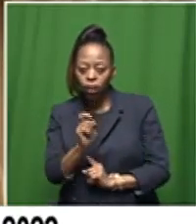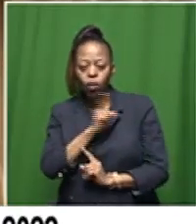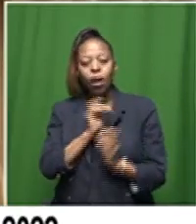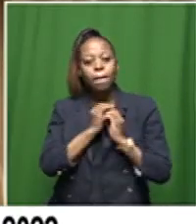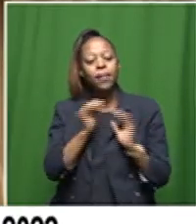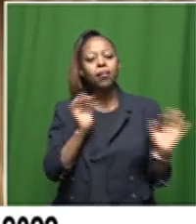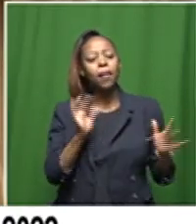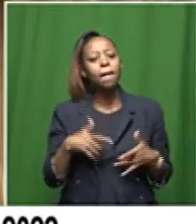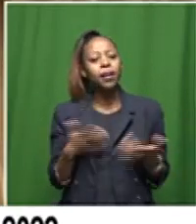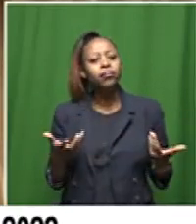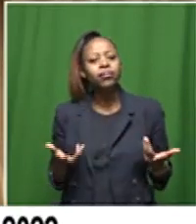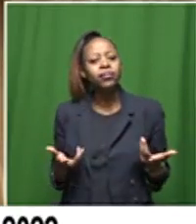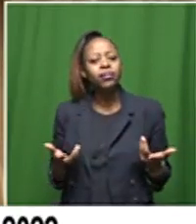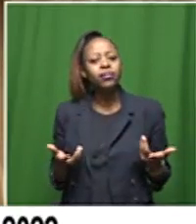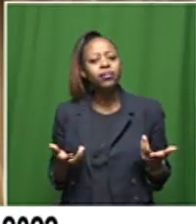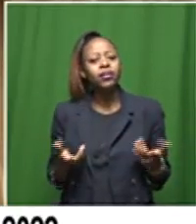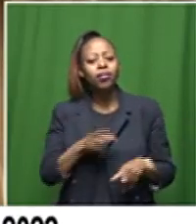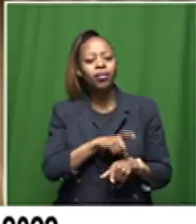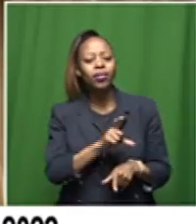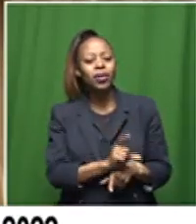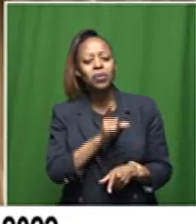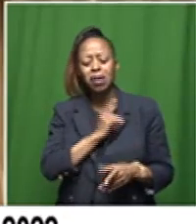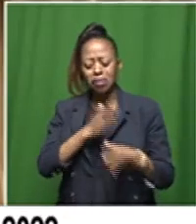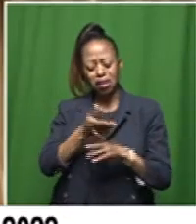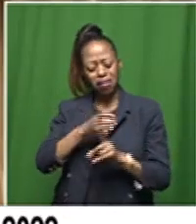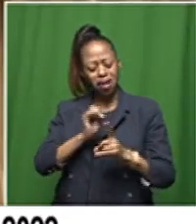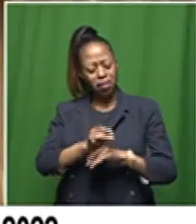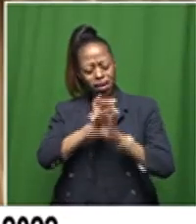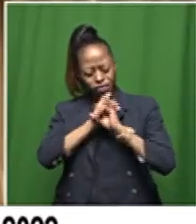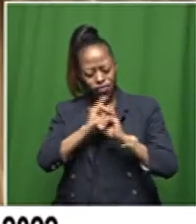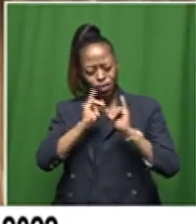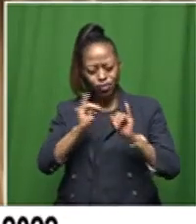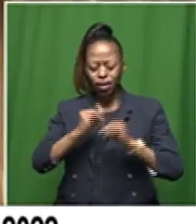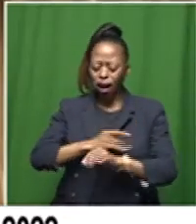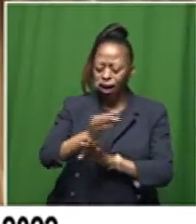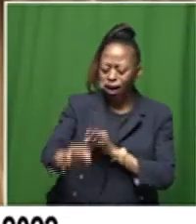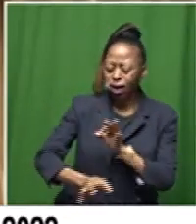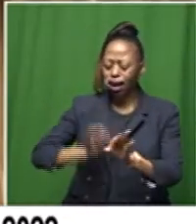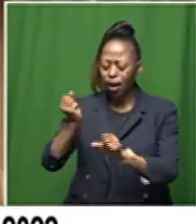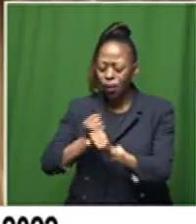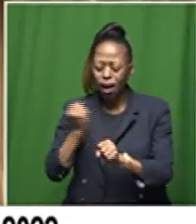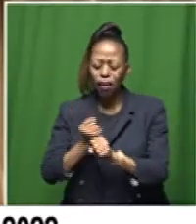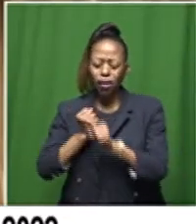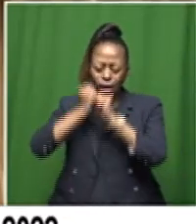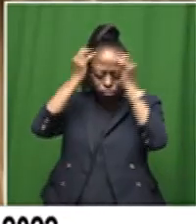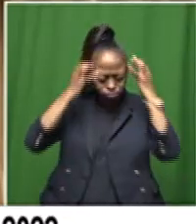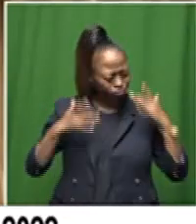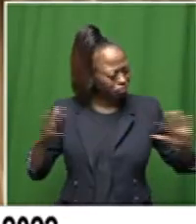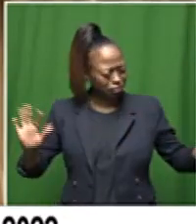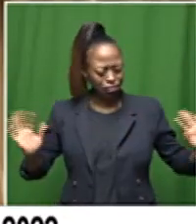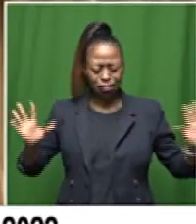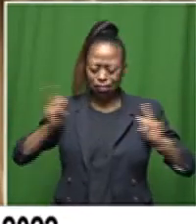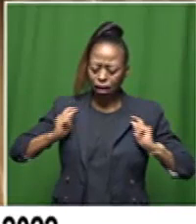that are living medicine because of the atrocious working conditions, the long working hours. Something that councils have